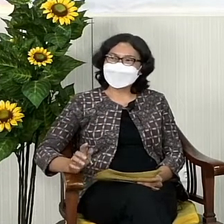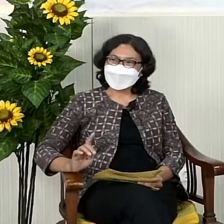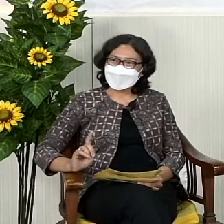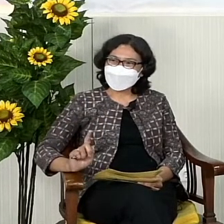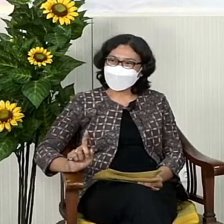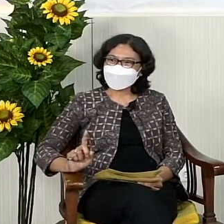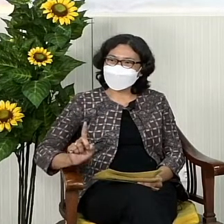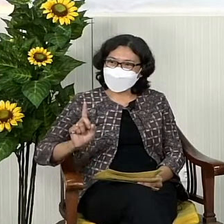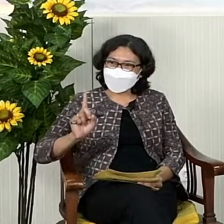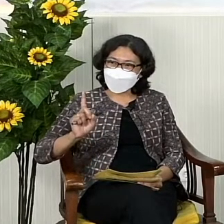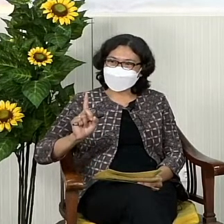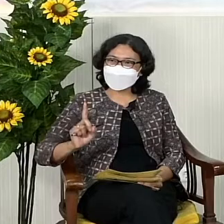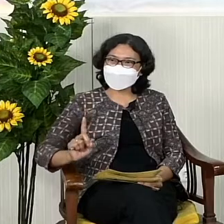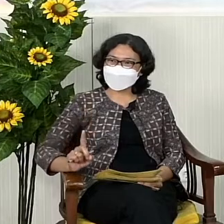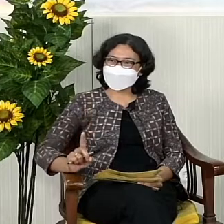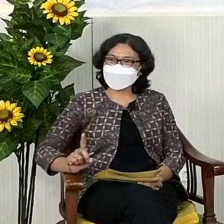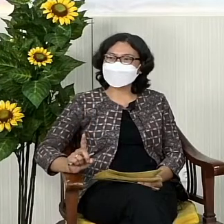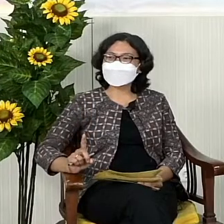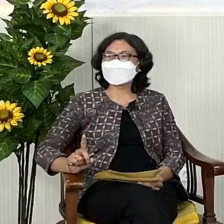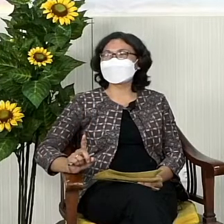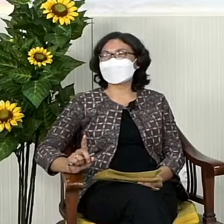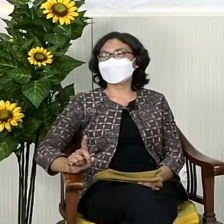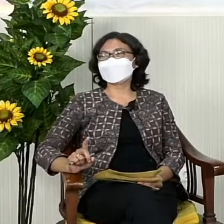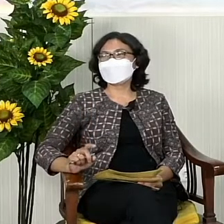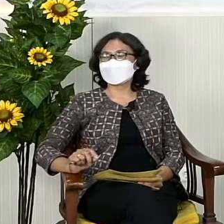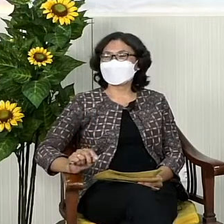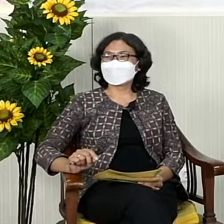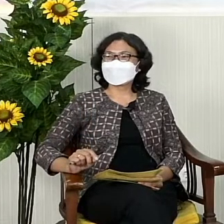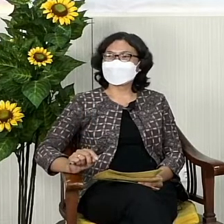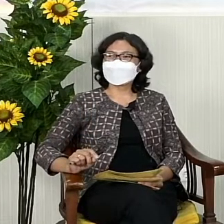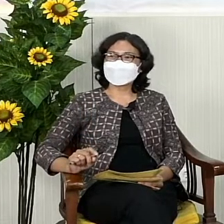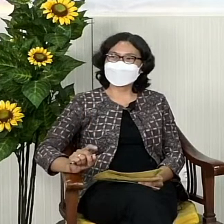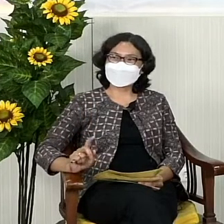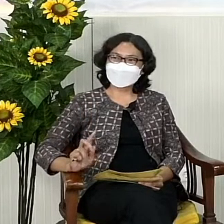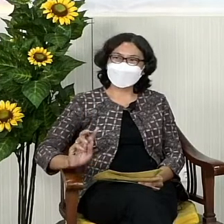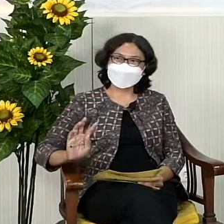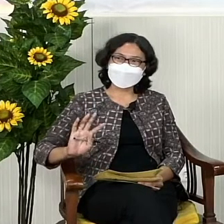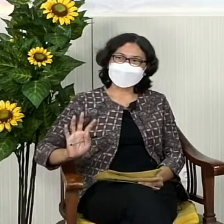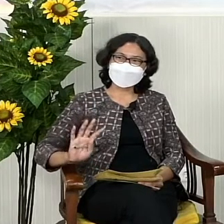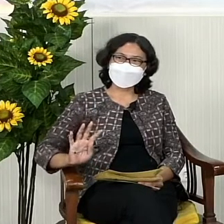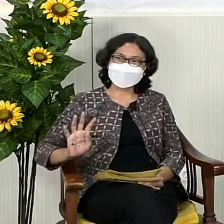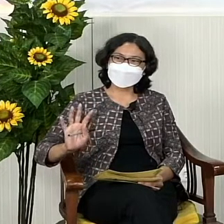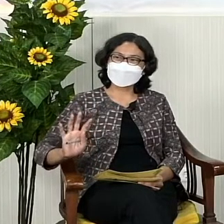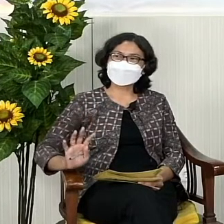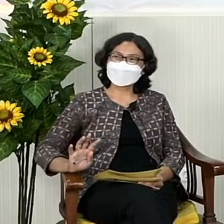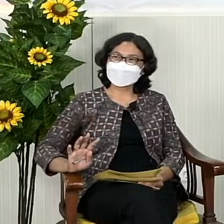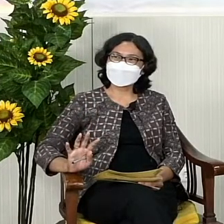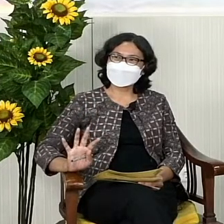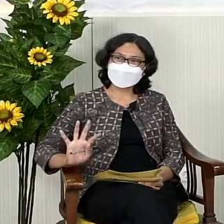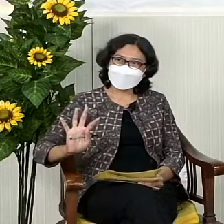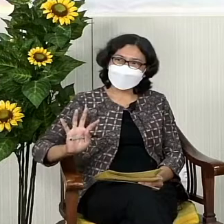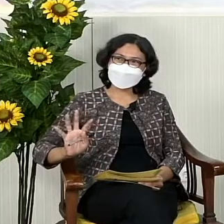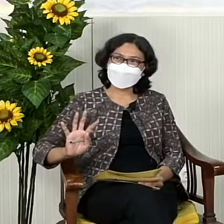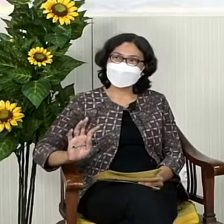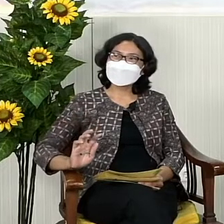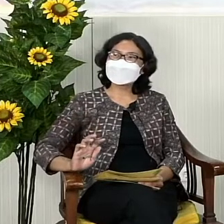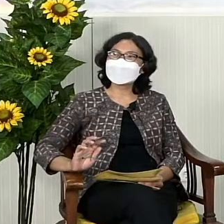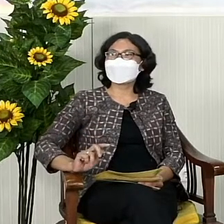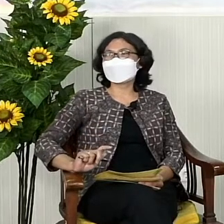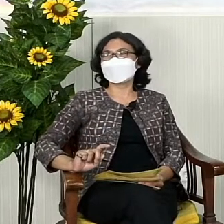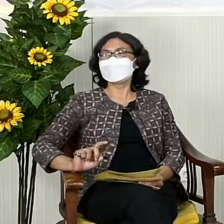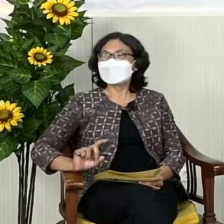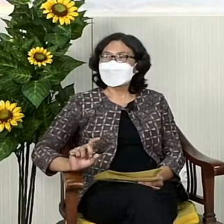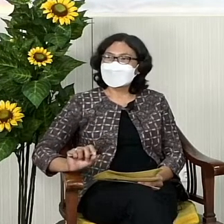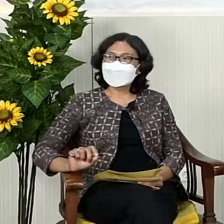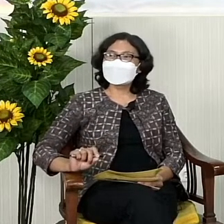Janti. We have one question again. Okay, still waiting to copy.